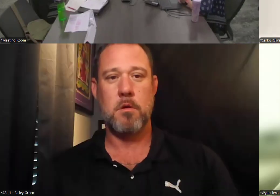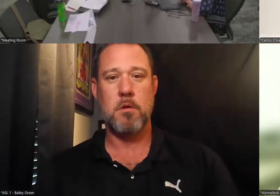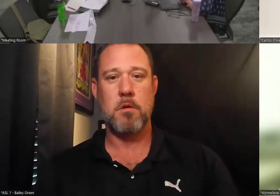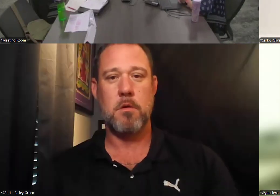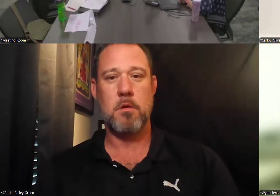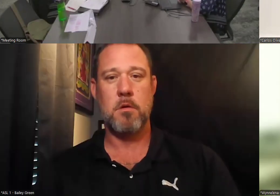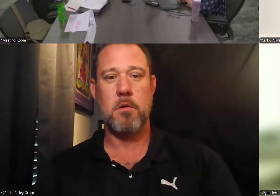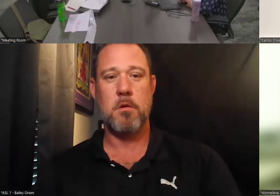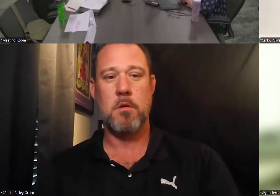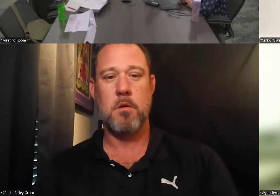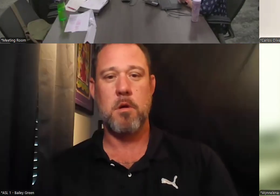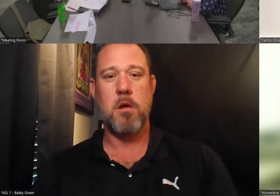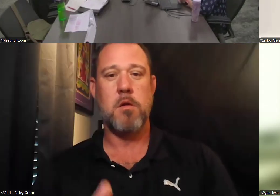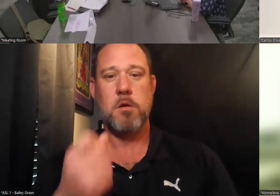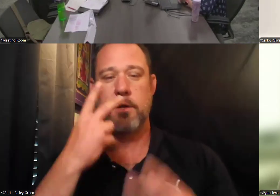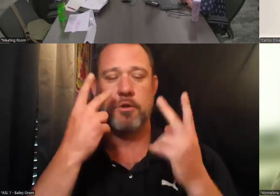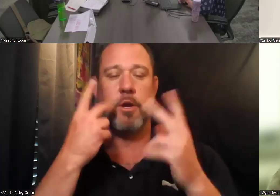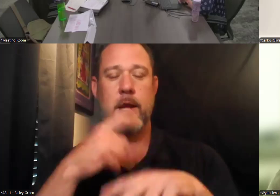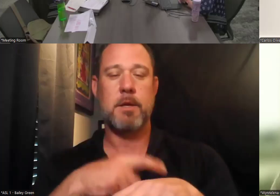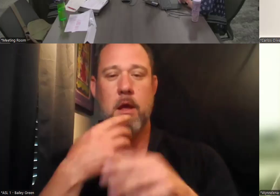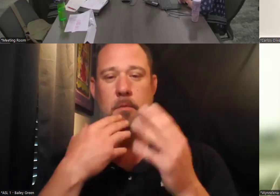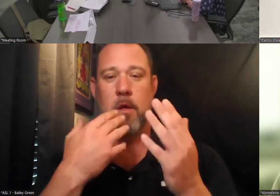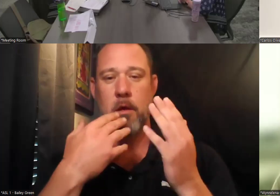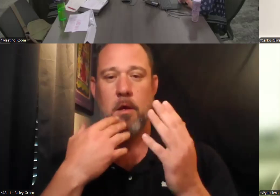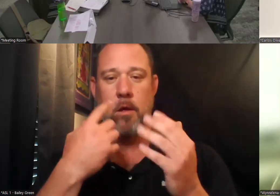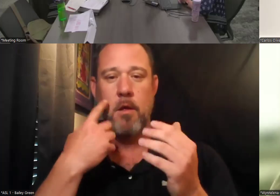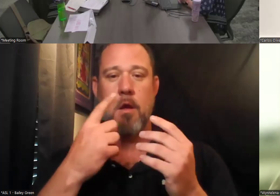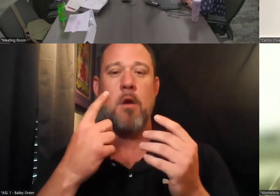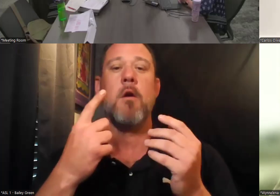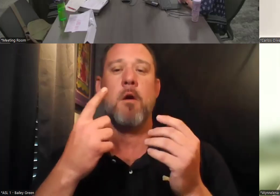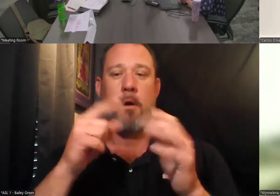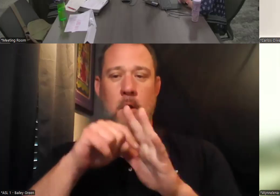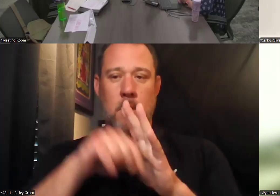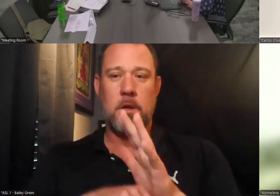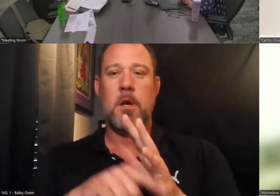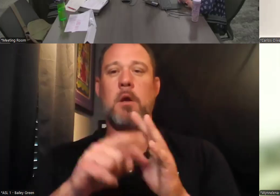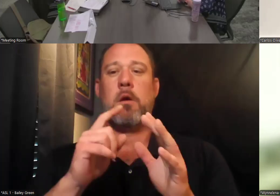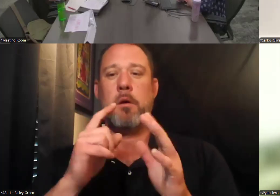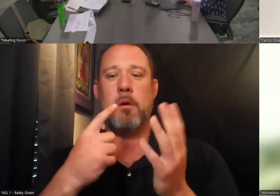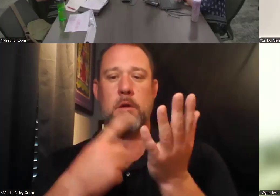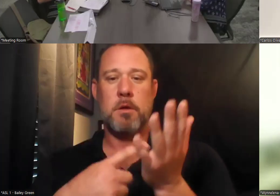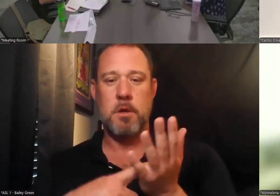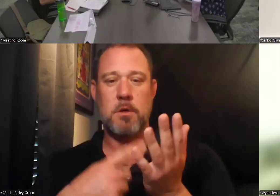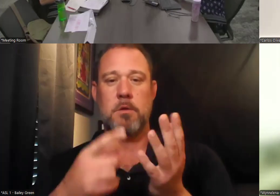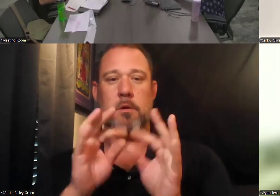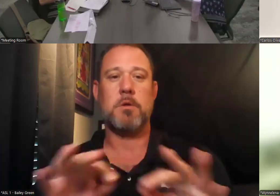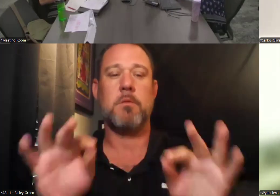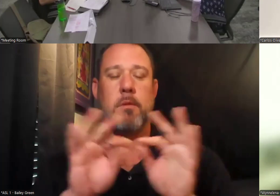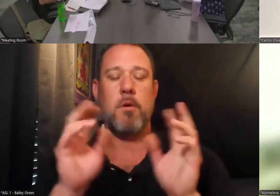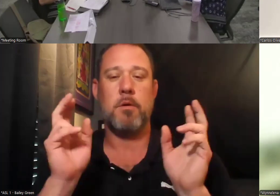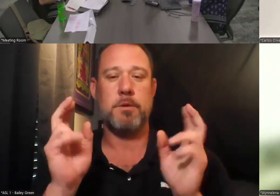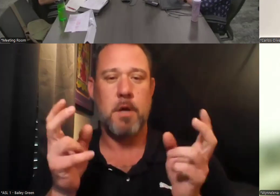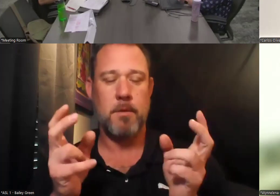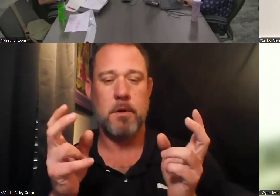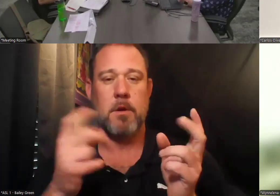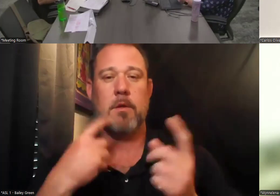Okay, just looking at time. Thank you guys so much for such a rich discussion for this important topic. I think we